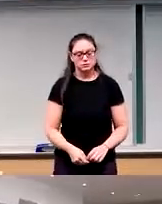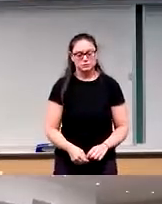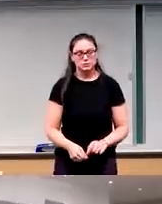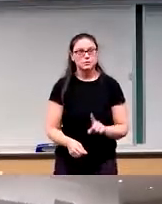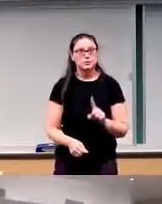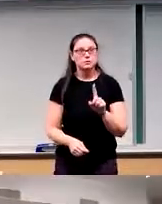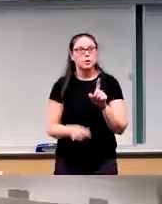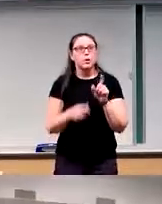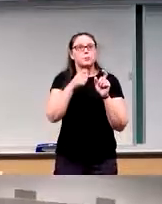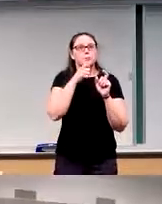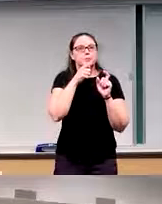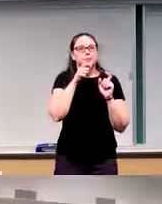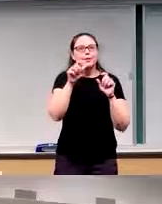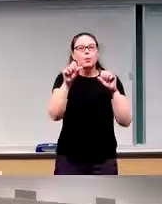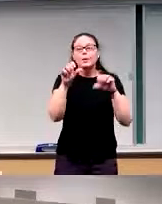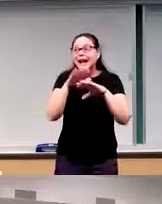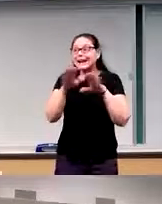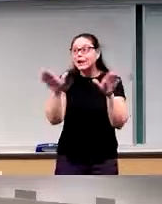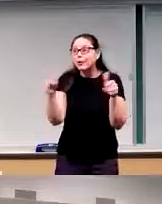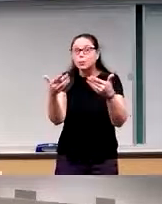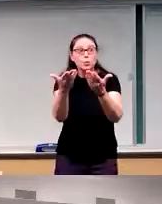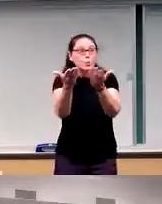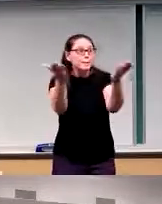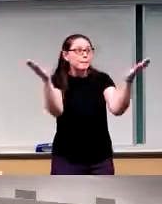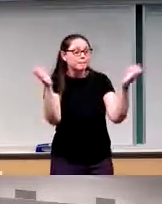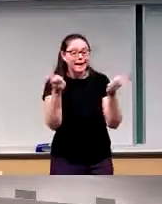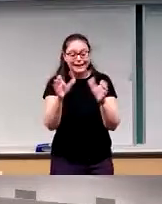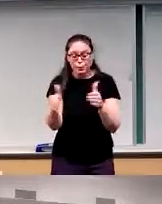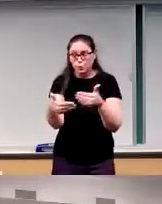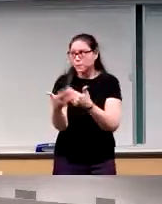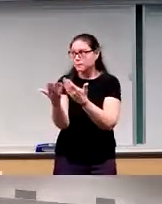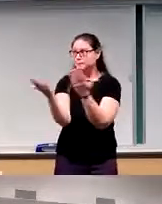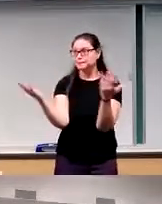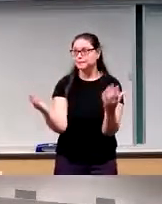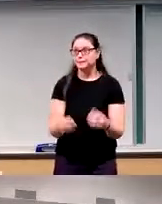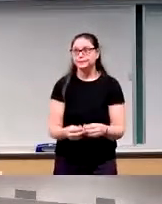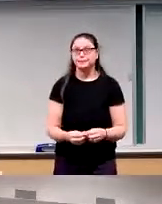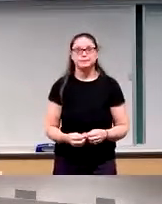please. We can also poll the room really quickly. Do we have any questions in the room?